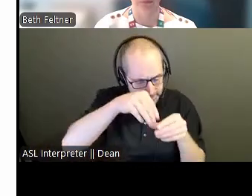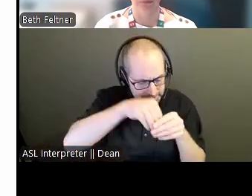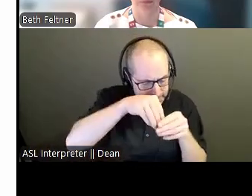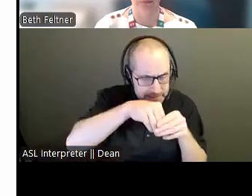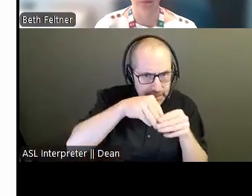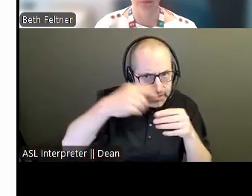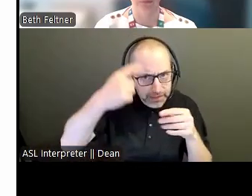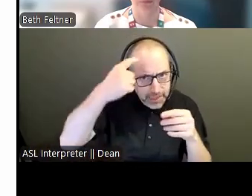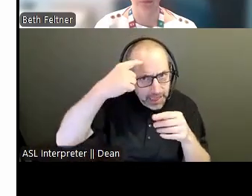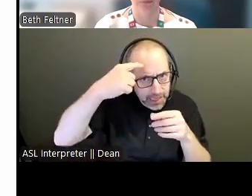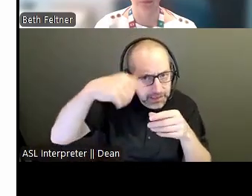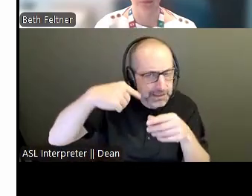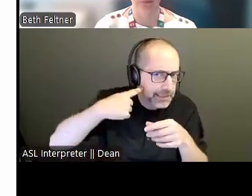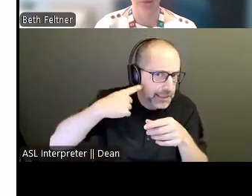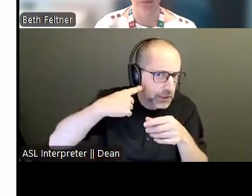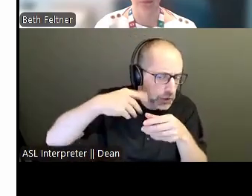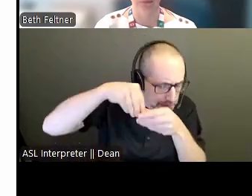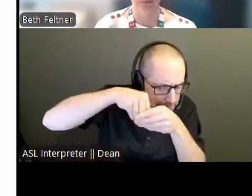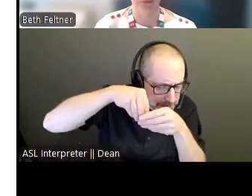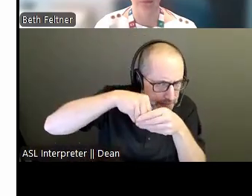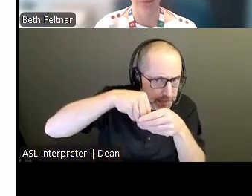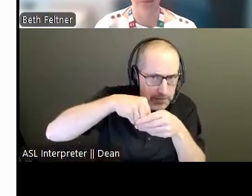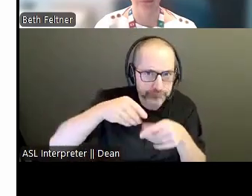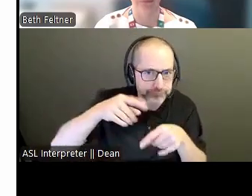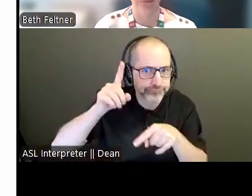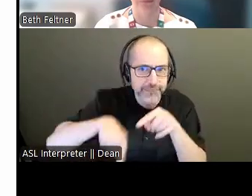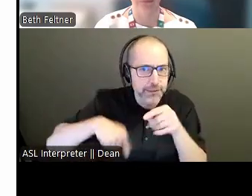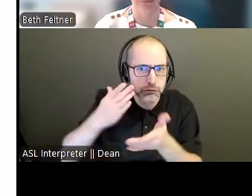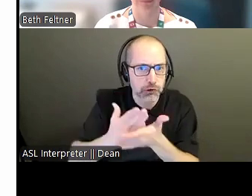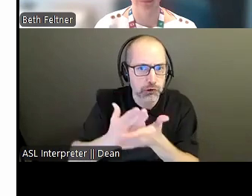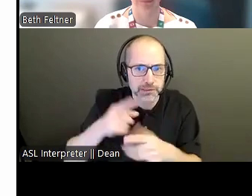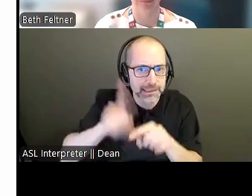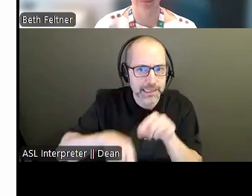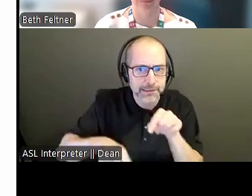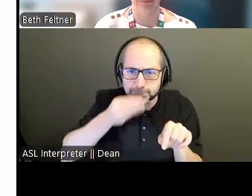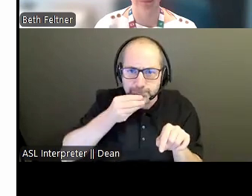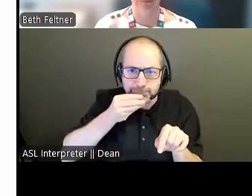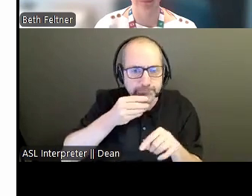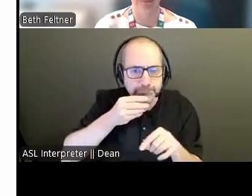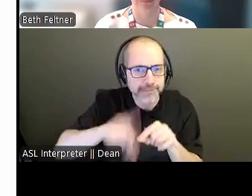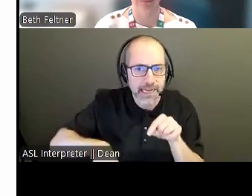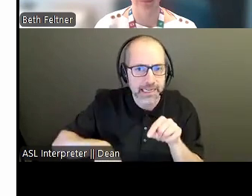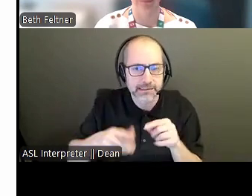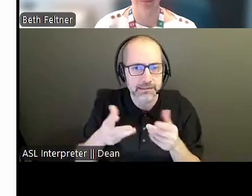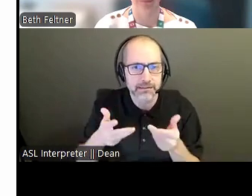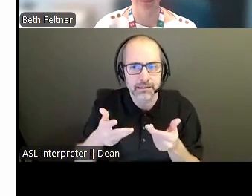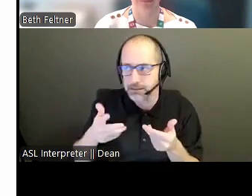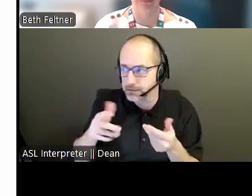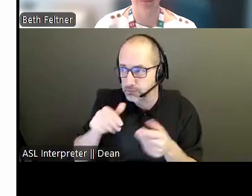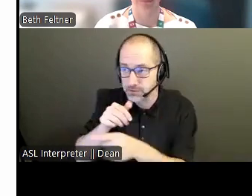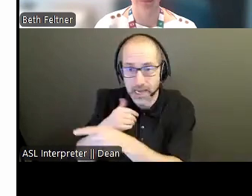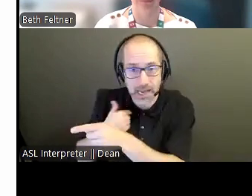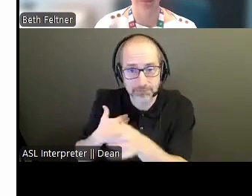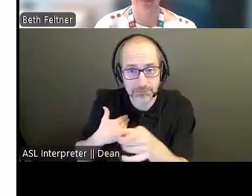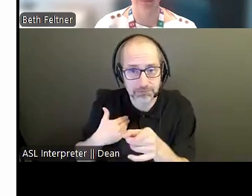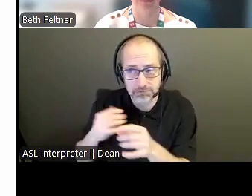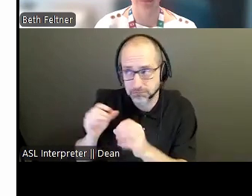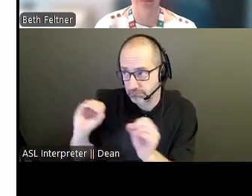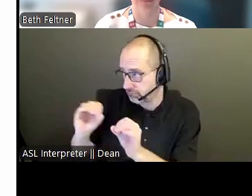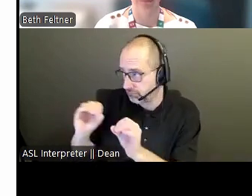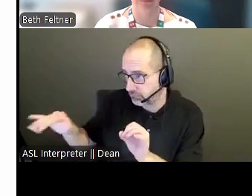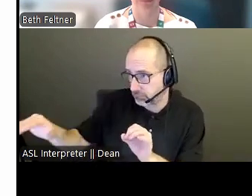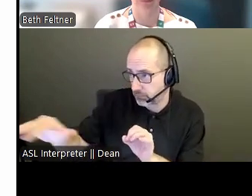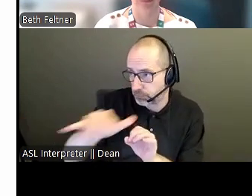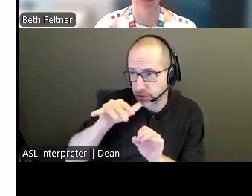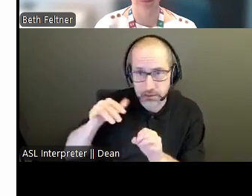and it's involuntary. Um, and it can be kind of